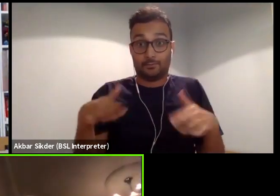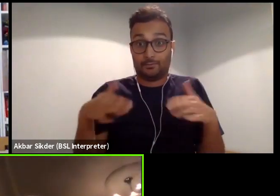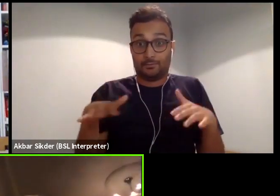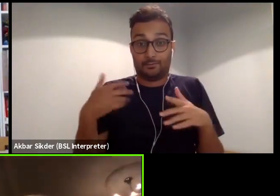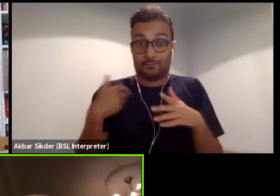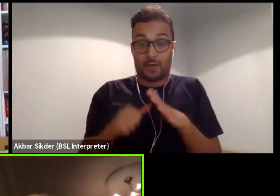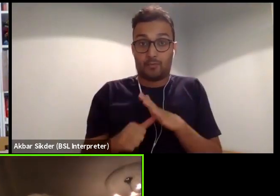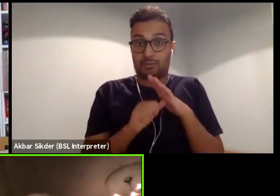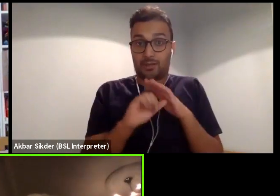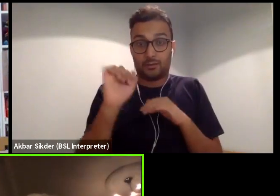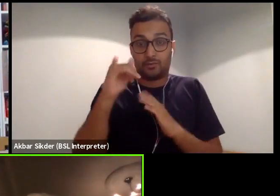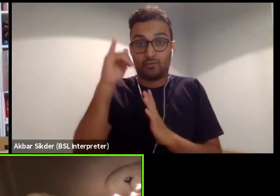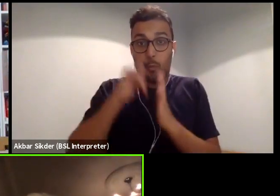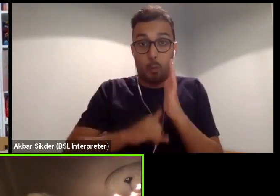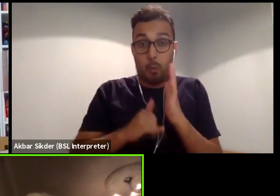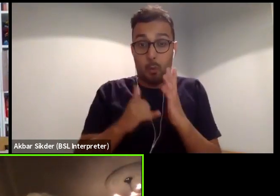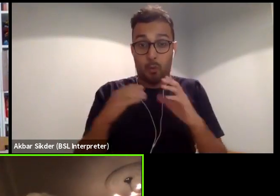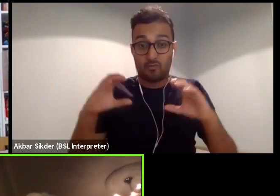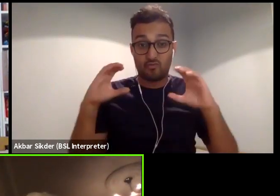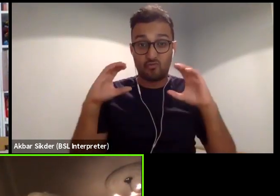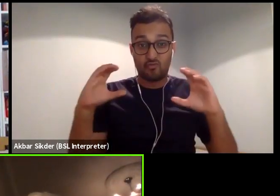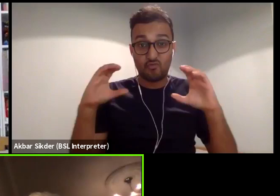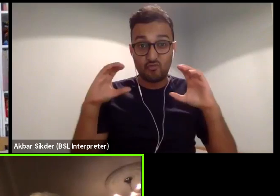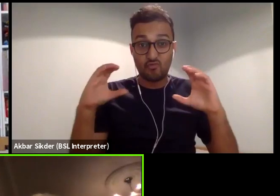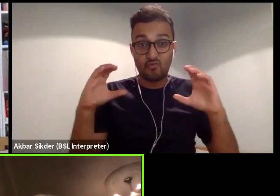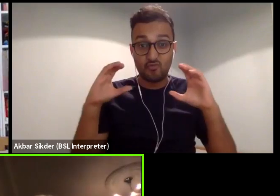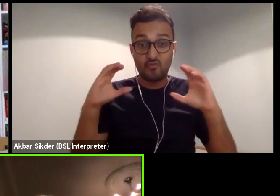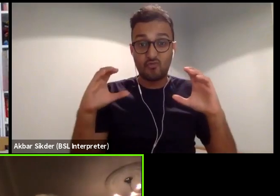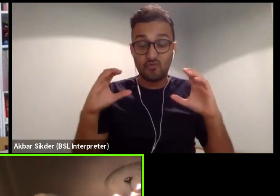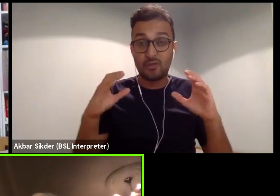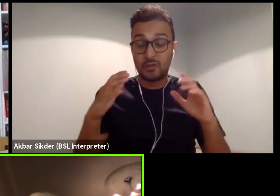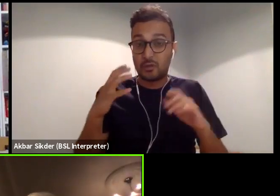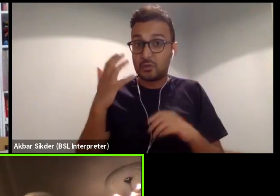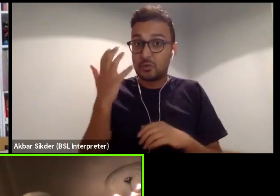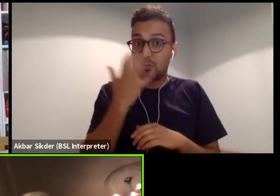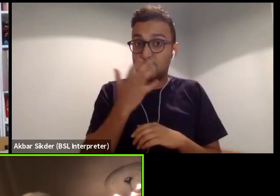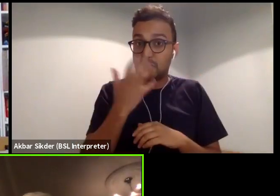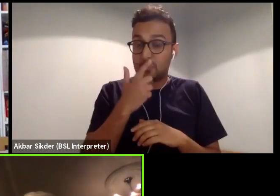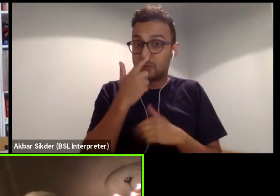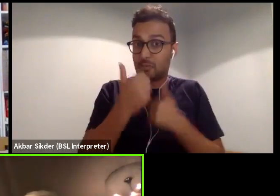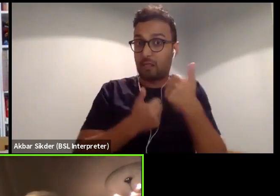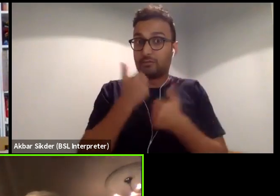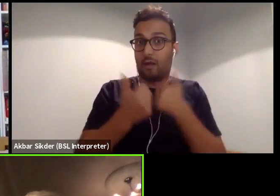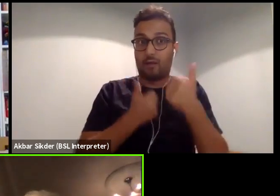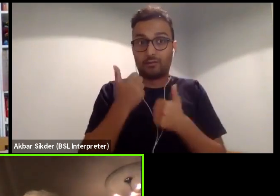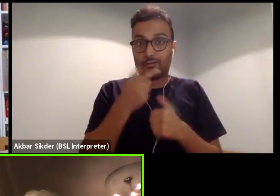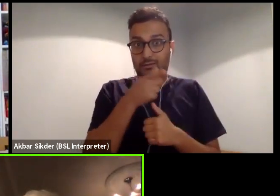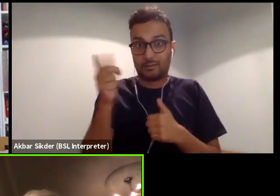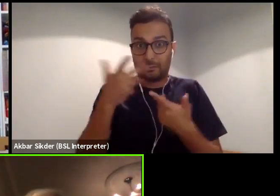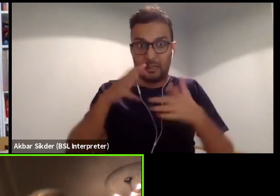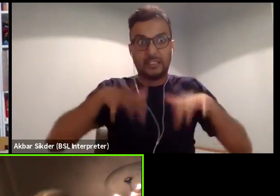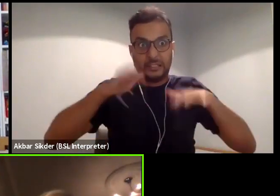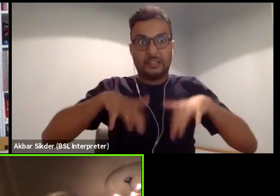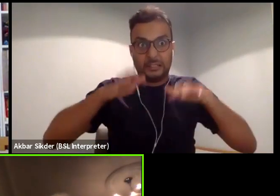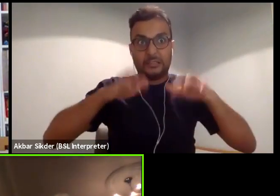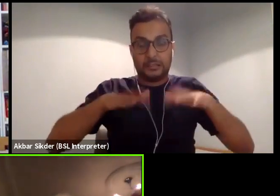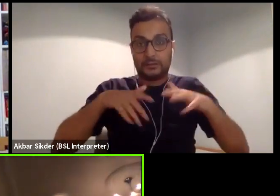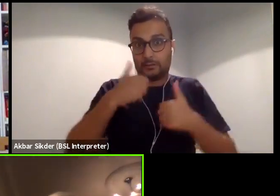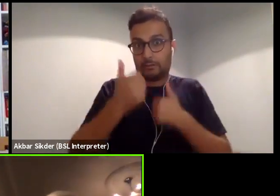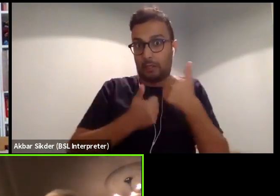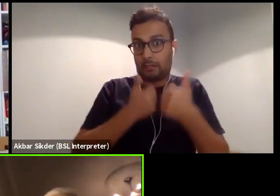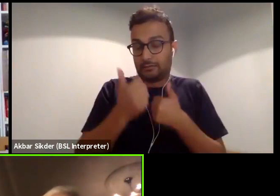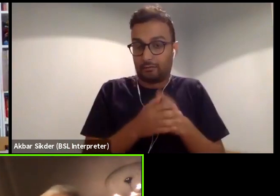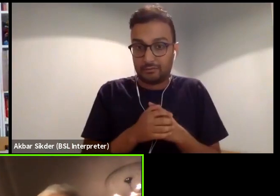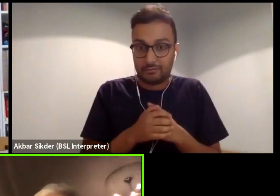report, and I congratulate those who have put it together. I